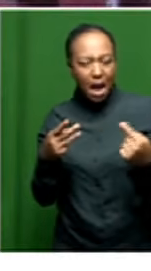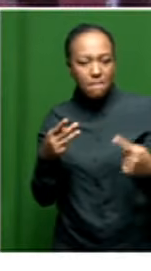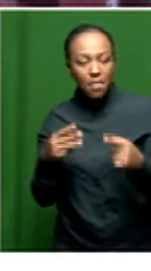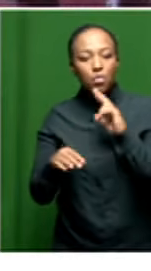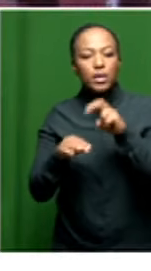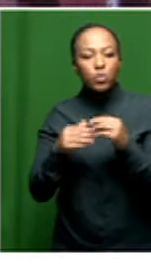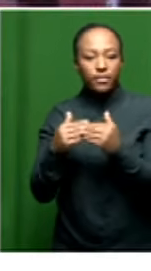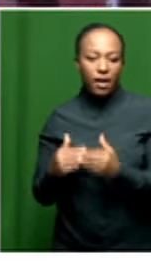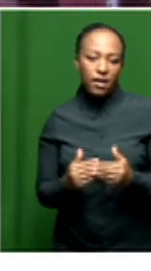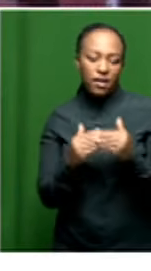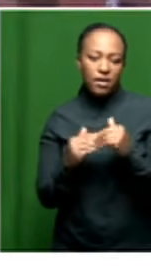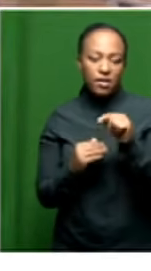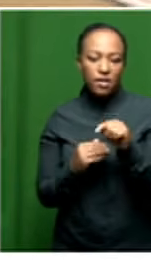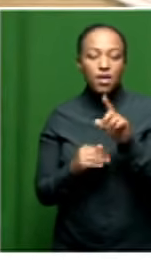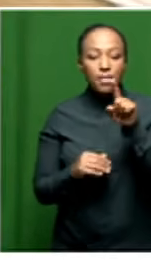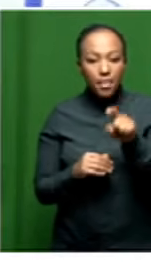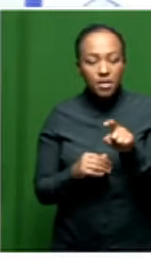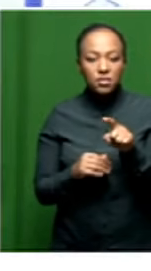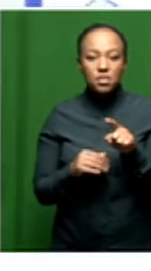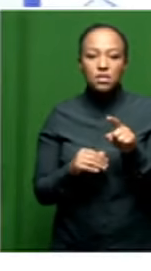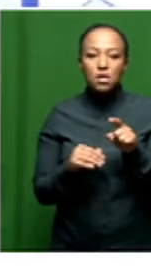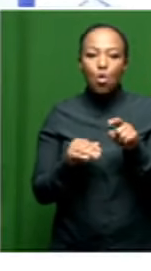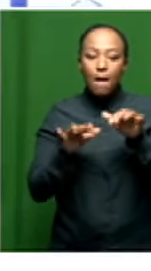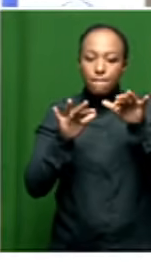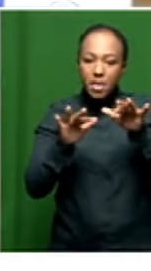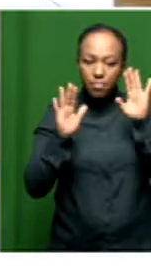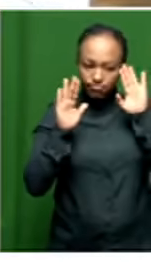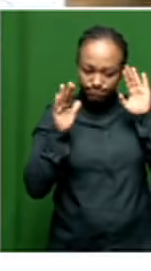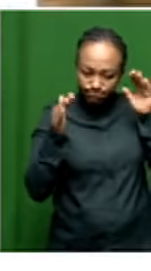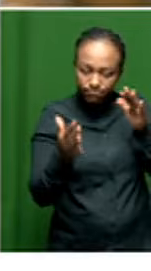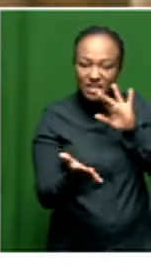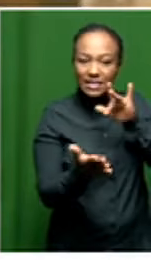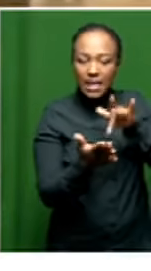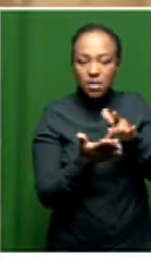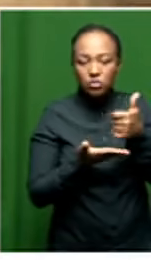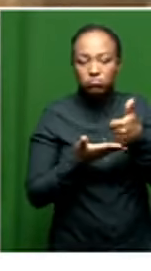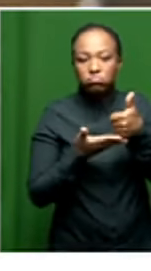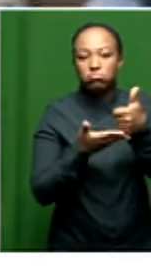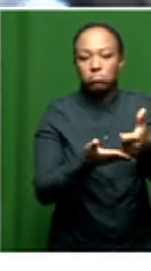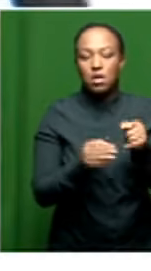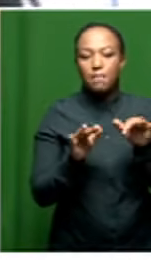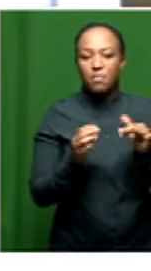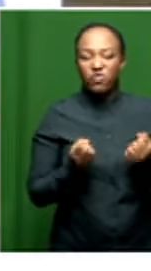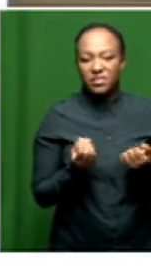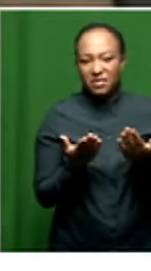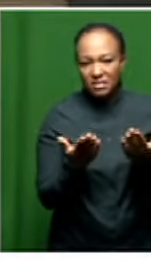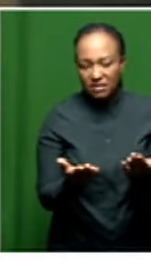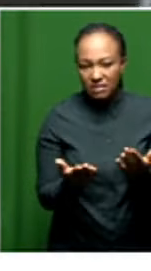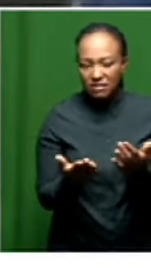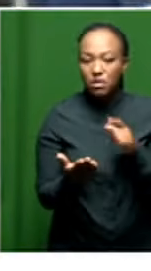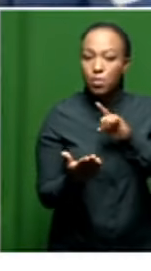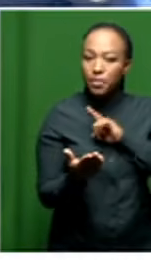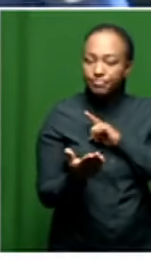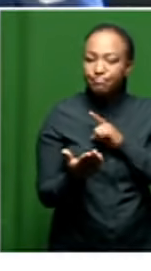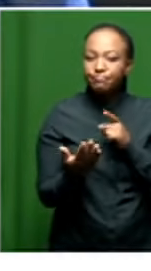community where people are, we need to have a people-centered approach to the provision of these services so that we can get to a point where